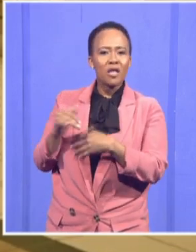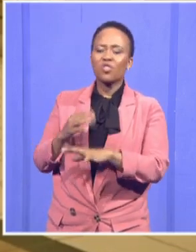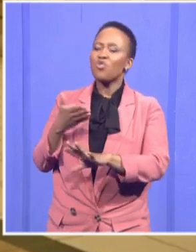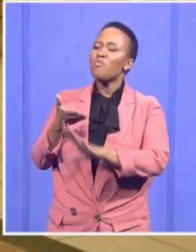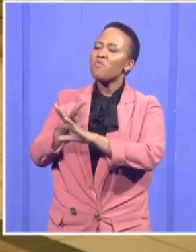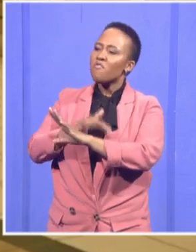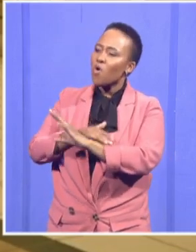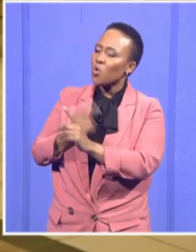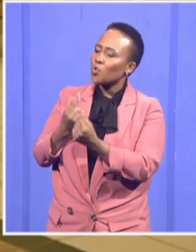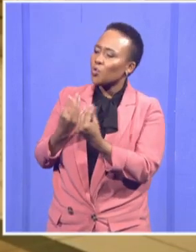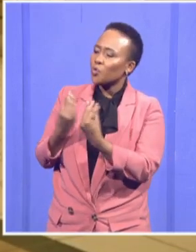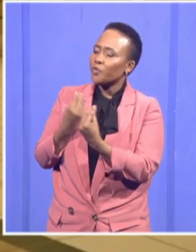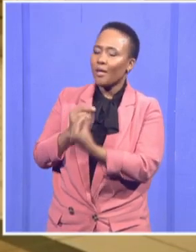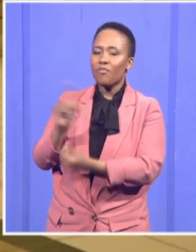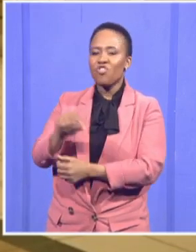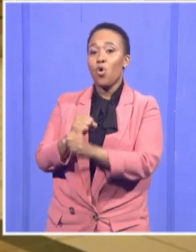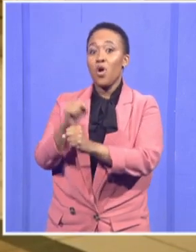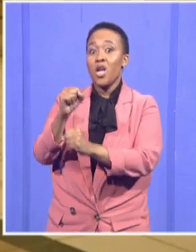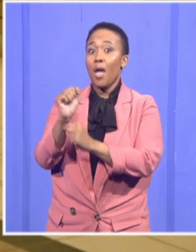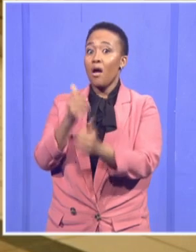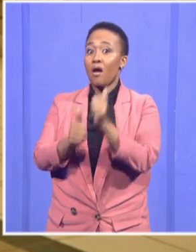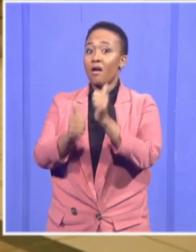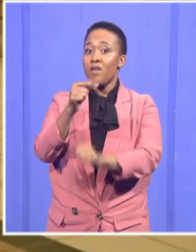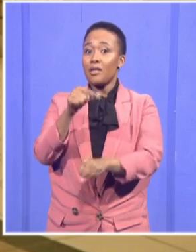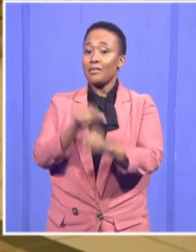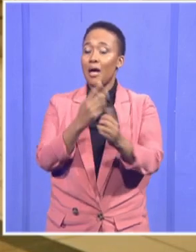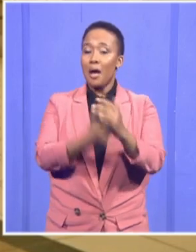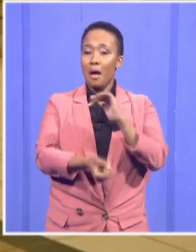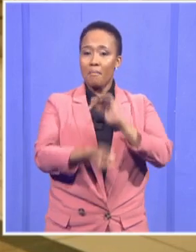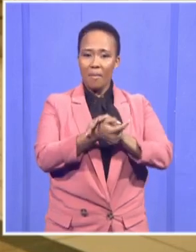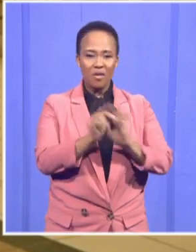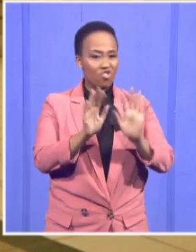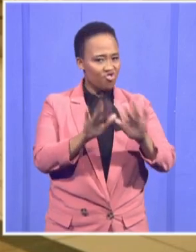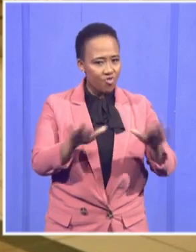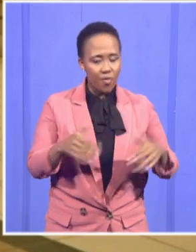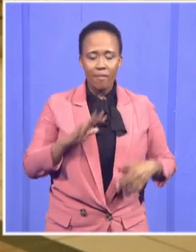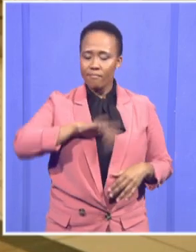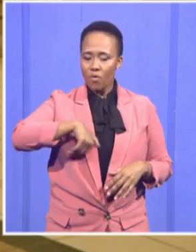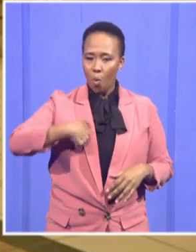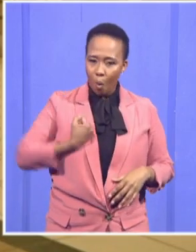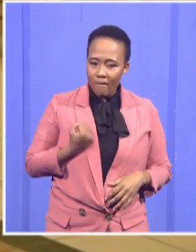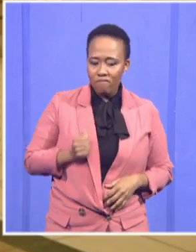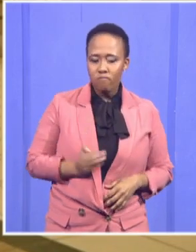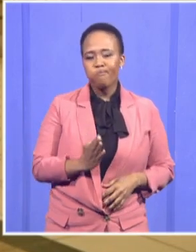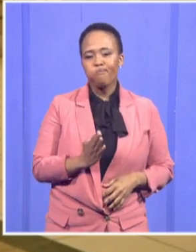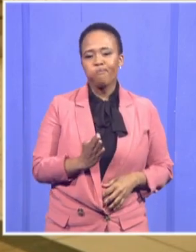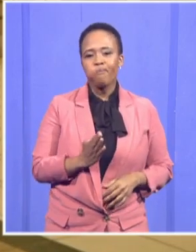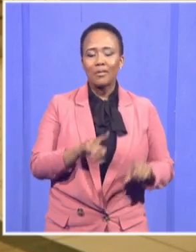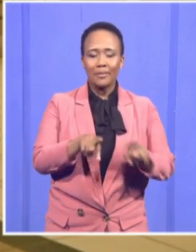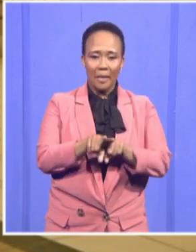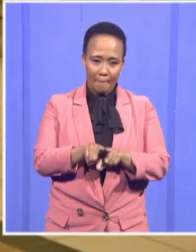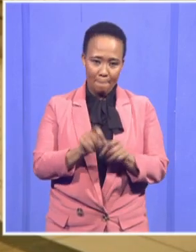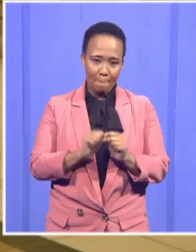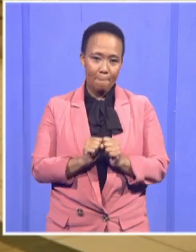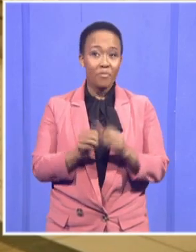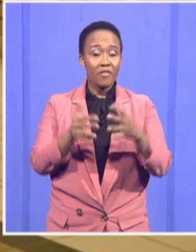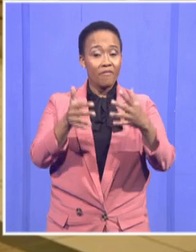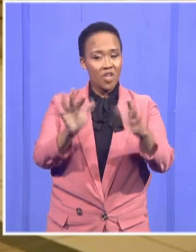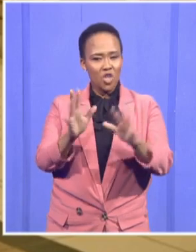family concerned, of course, we saw his children and his wife also here. We also saw, a group